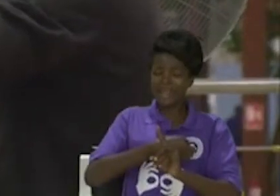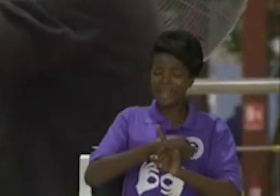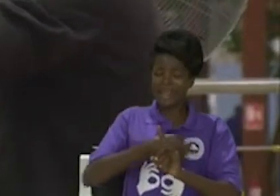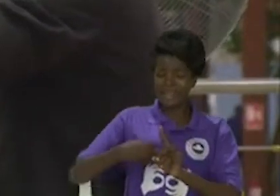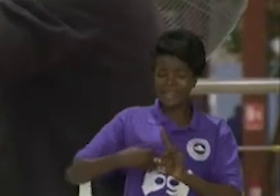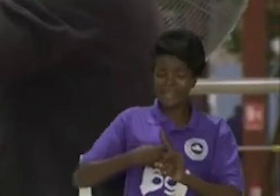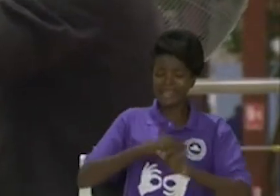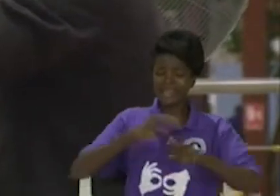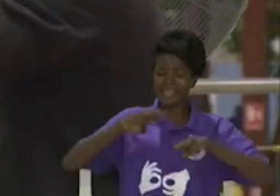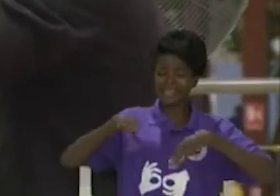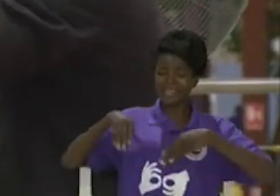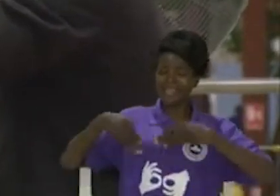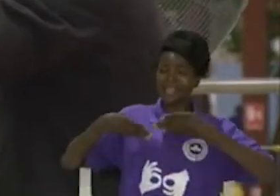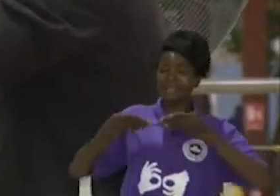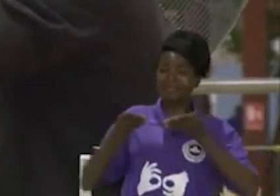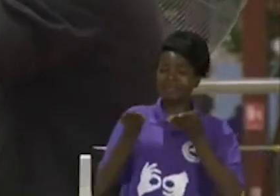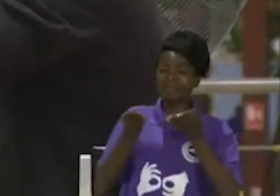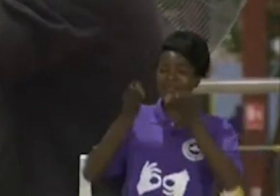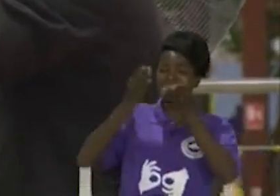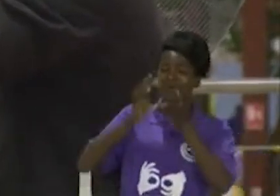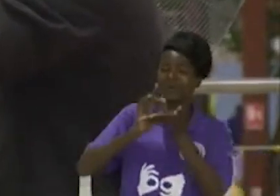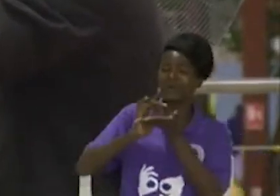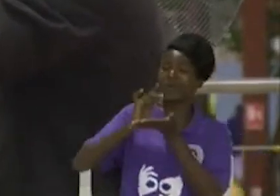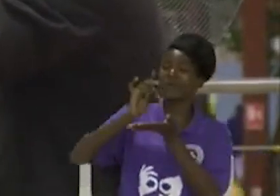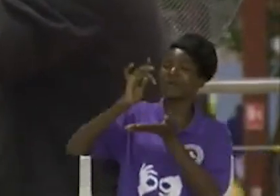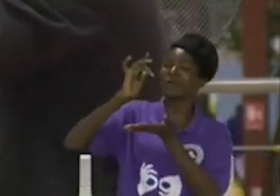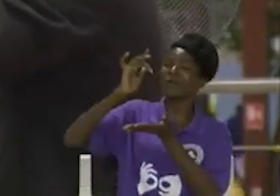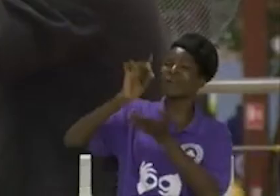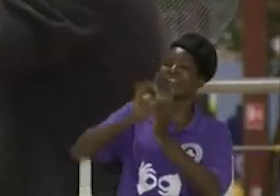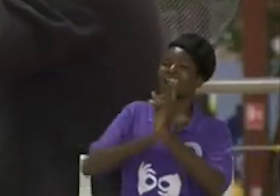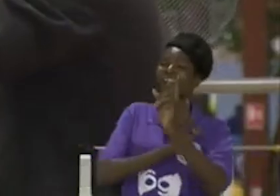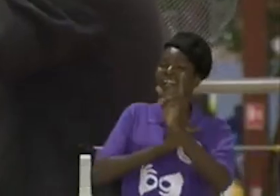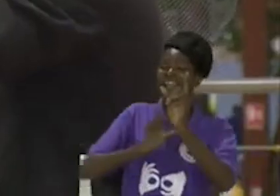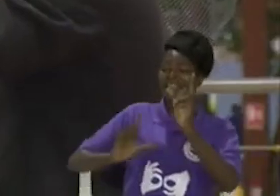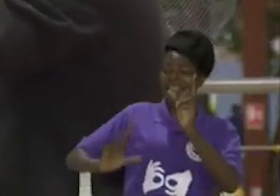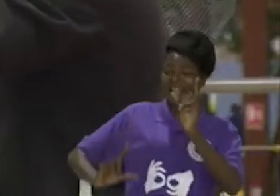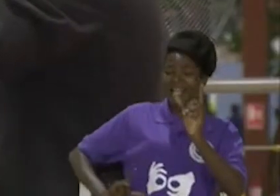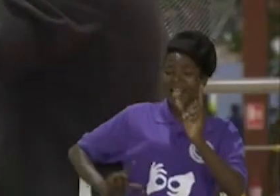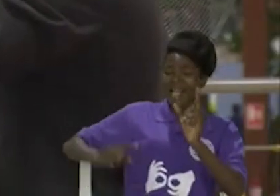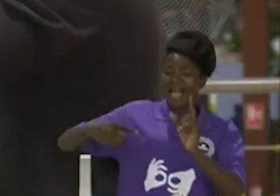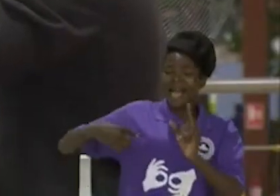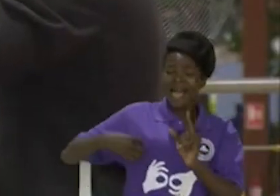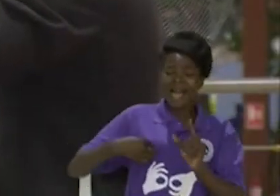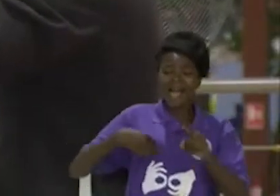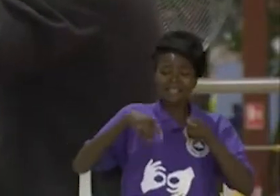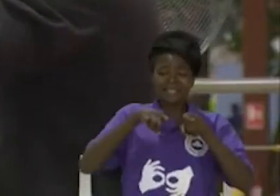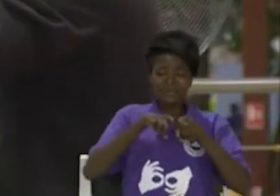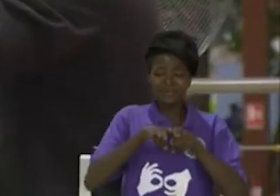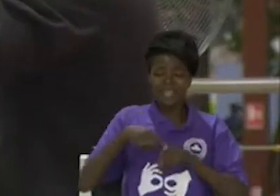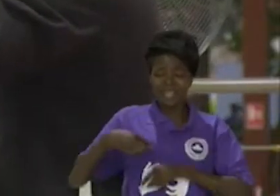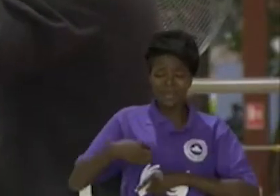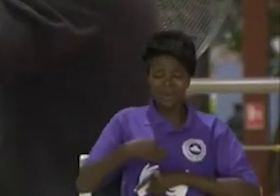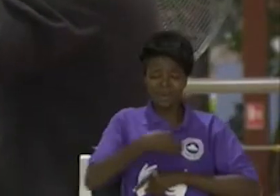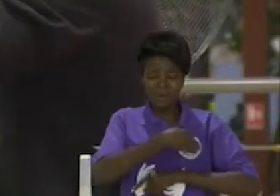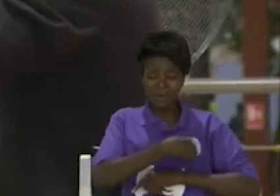We give you glory, Lord, as we